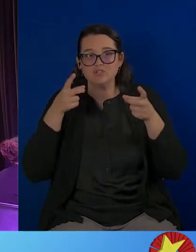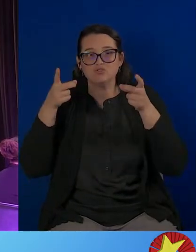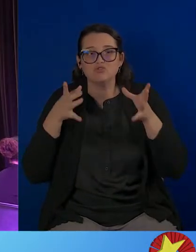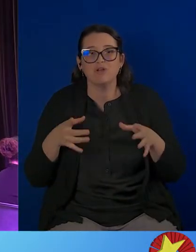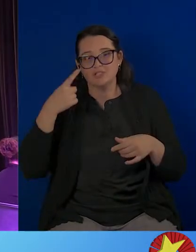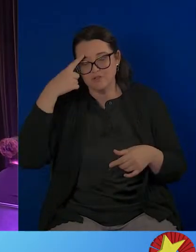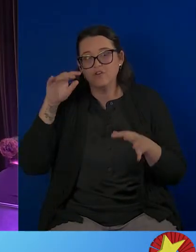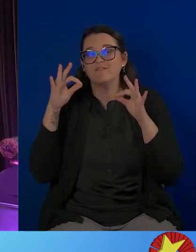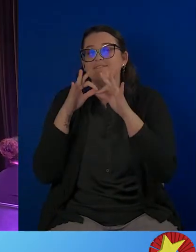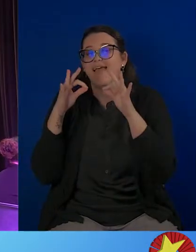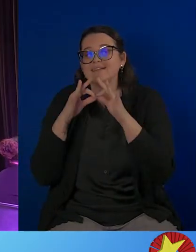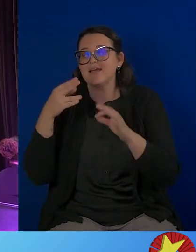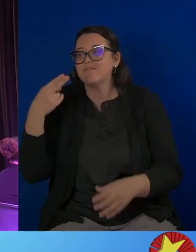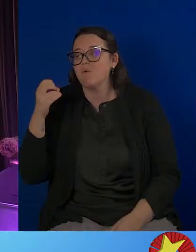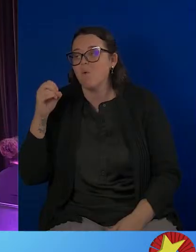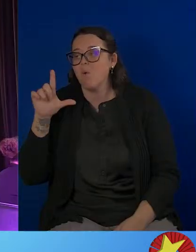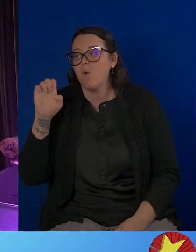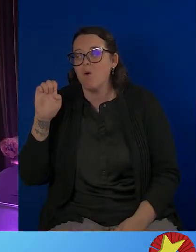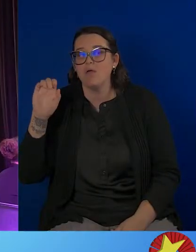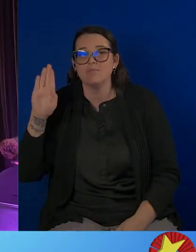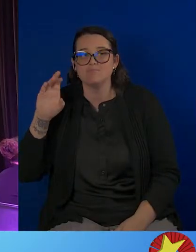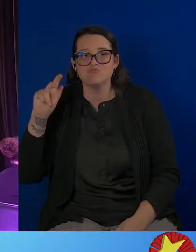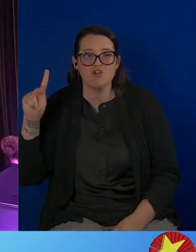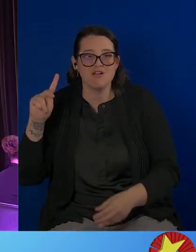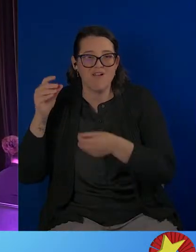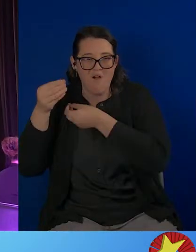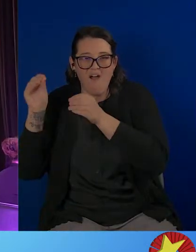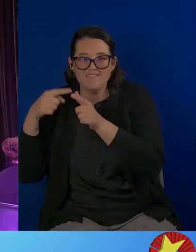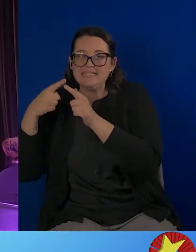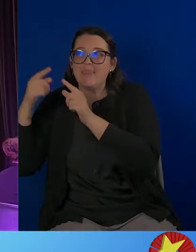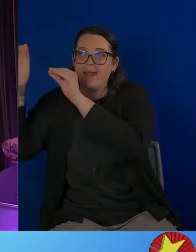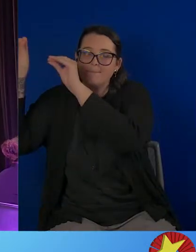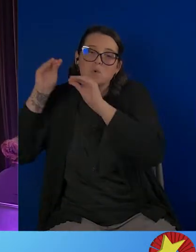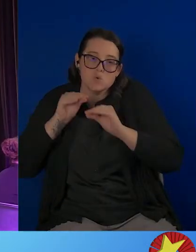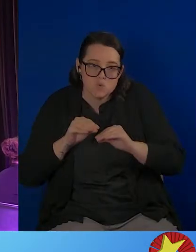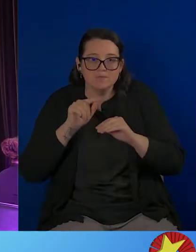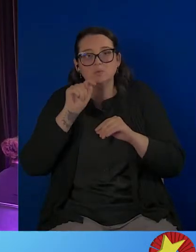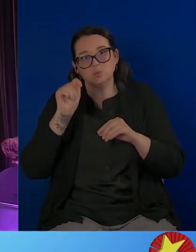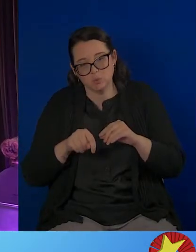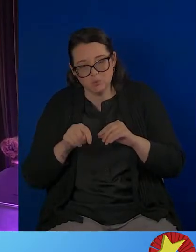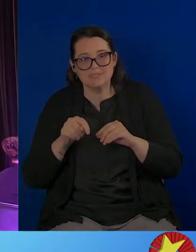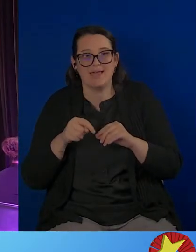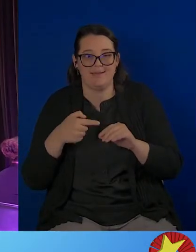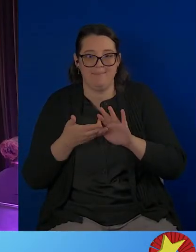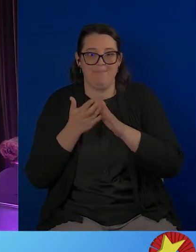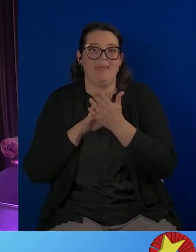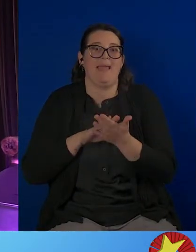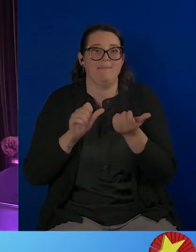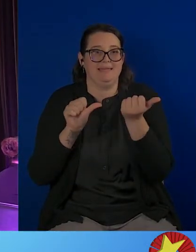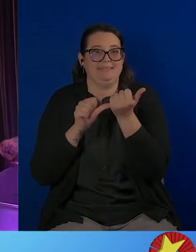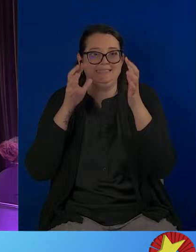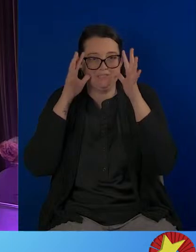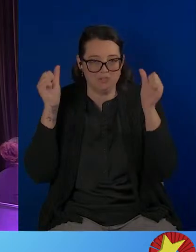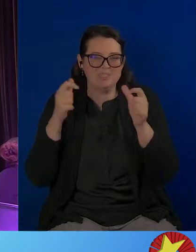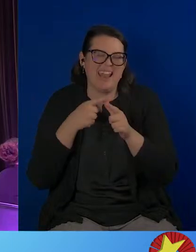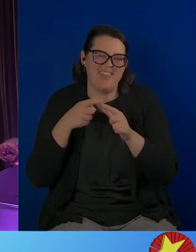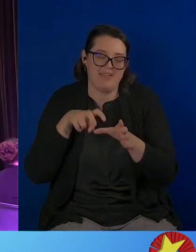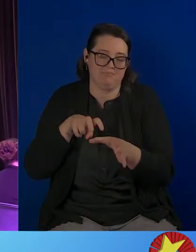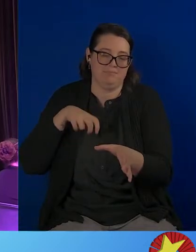Holbrook office, eventually coming down to Tucson, where I ended up as the assistant superintendent before I left due to health